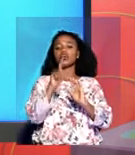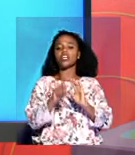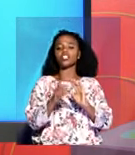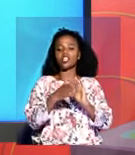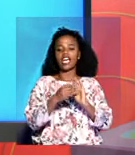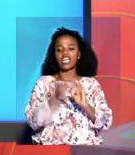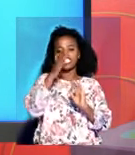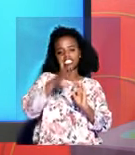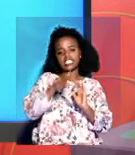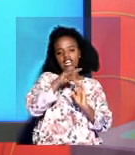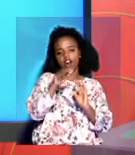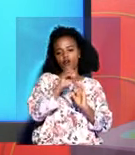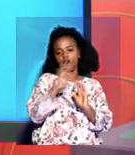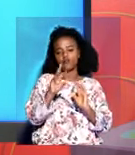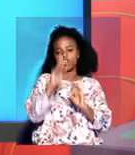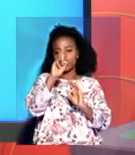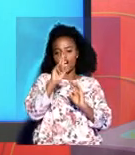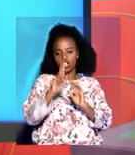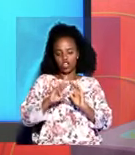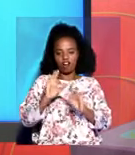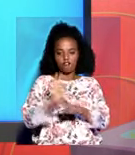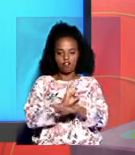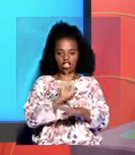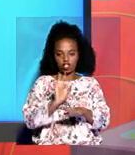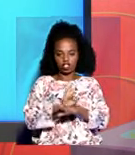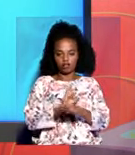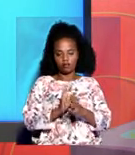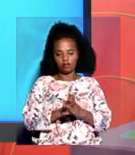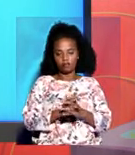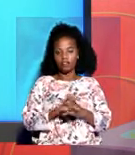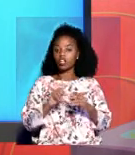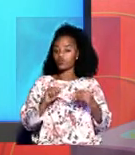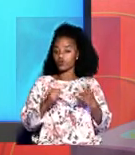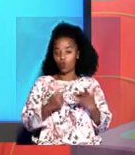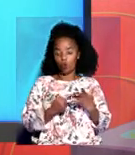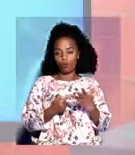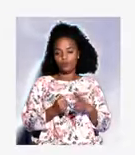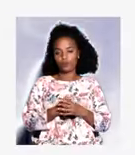and graphs of rational functions. So,